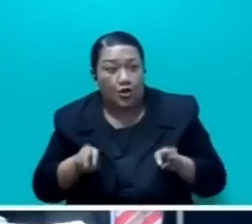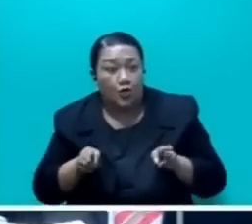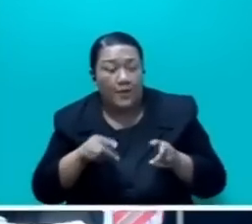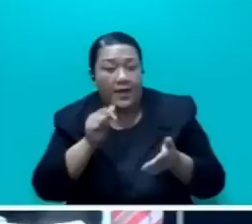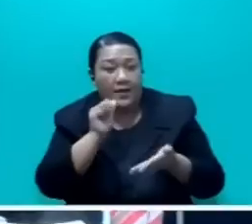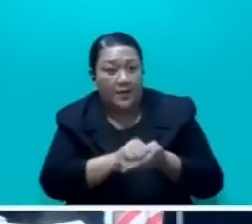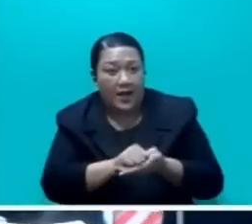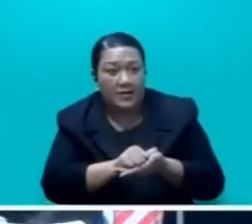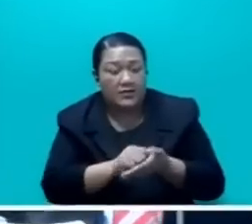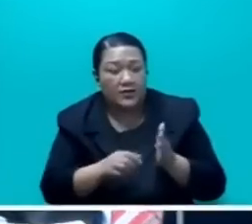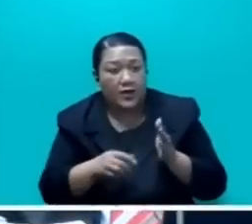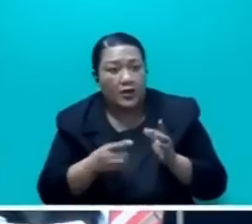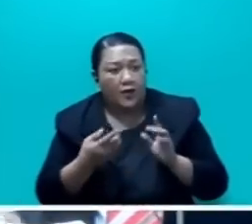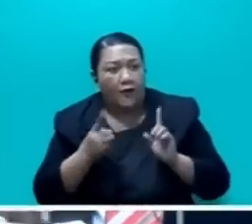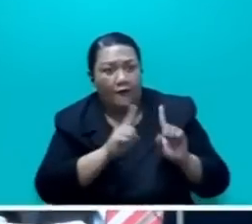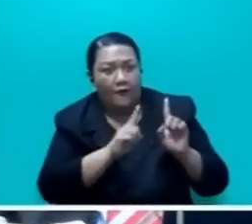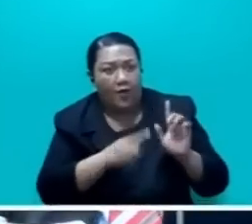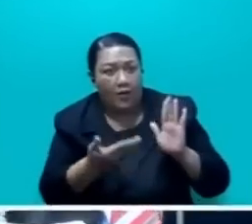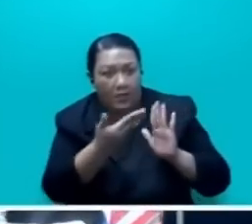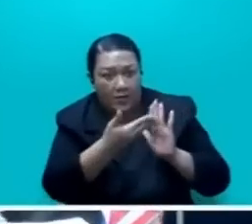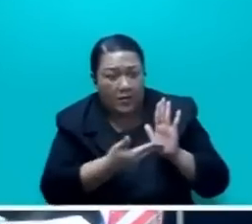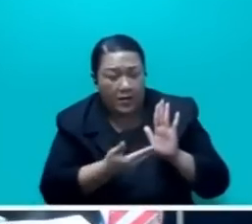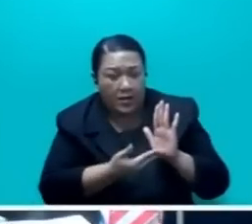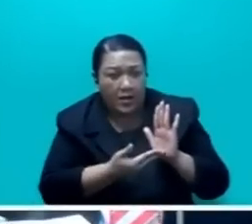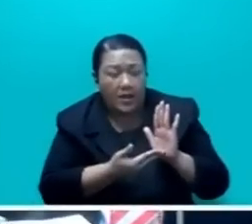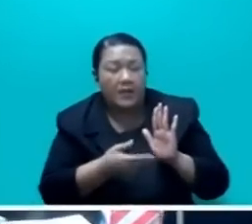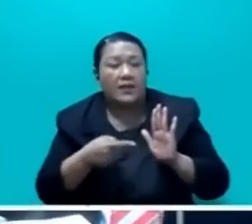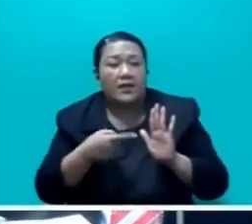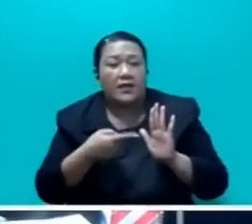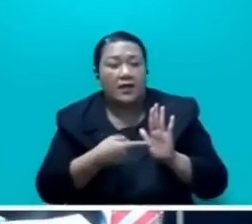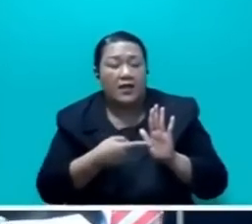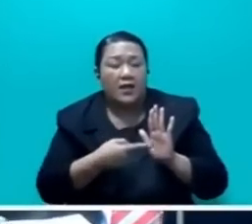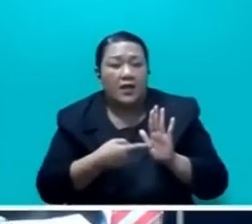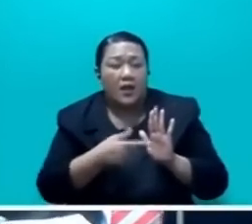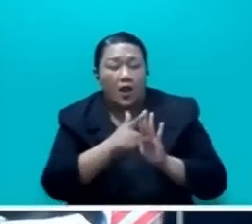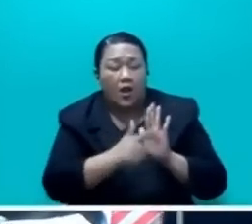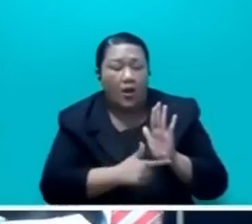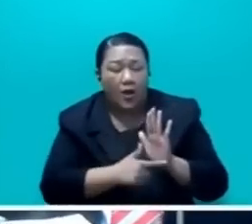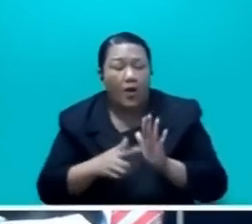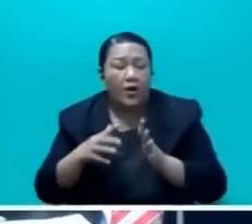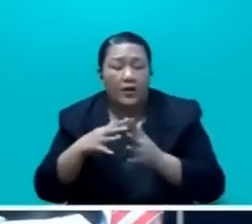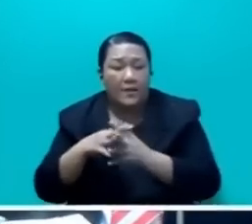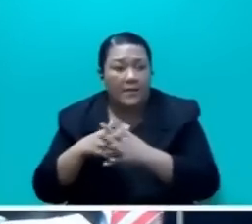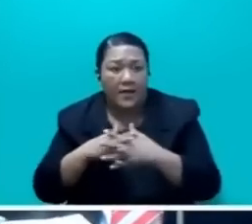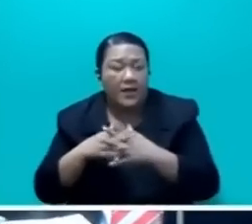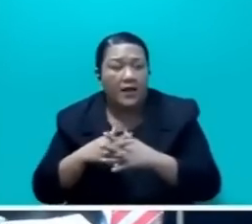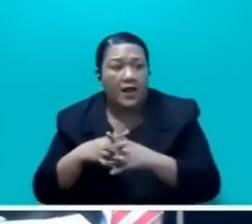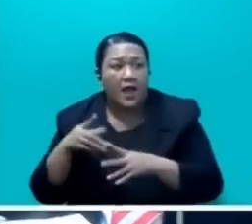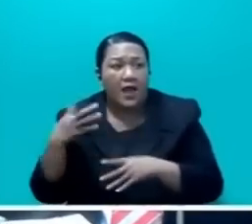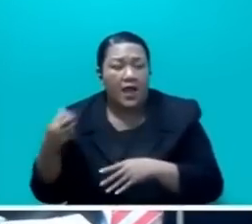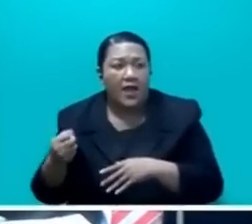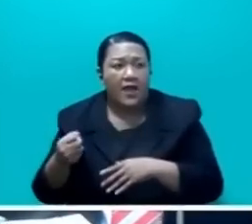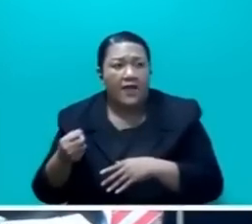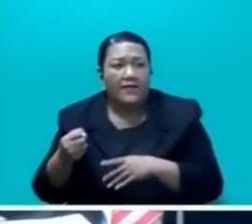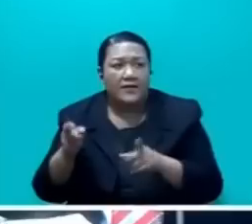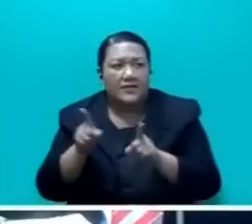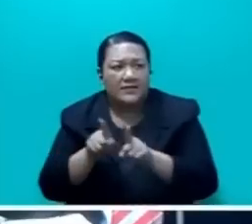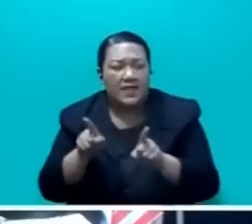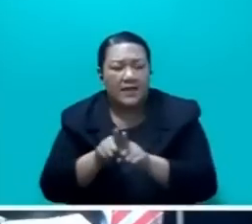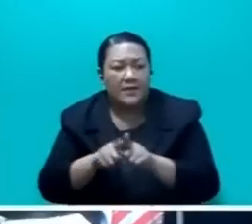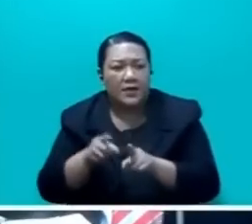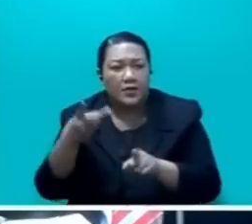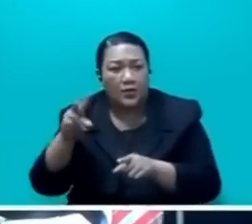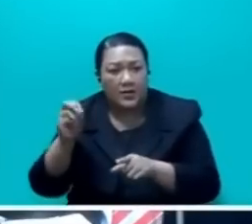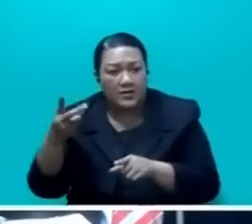by the United States of America. One is in relation to my ruling on the 15th of April 2020 at Nandi Magistrate